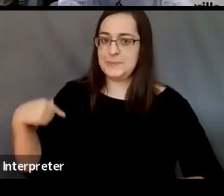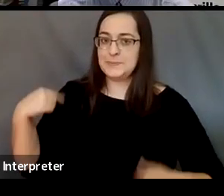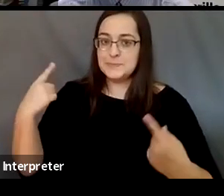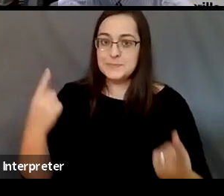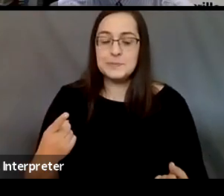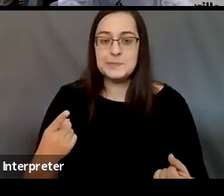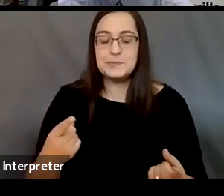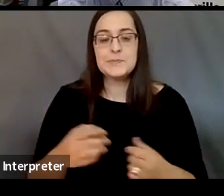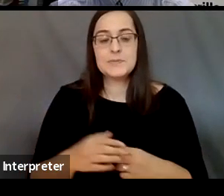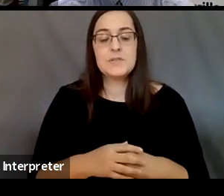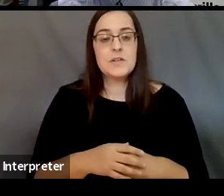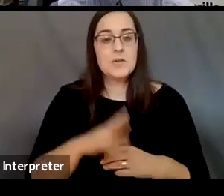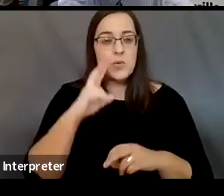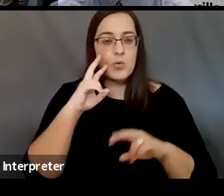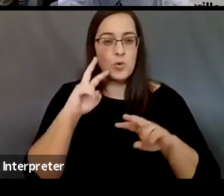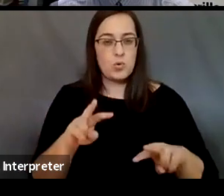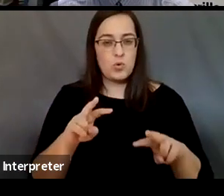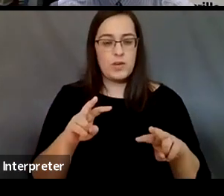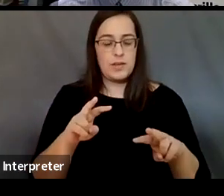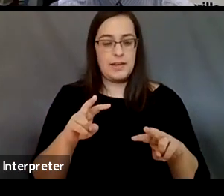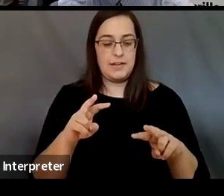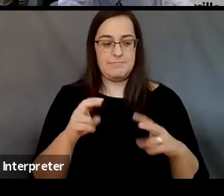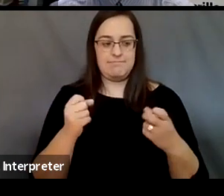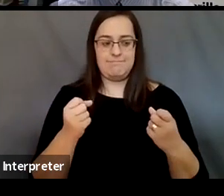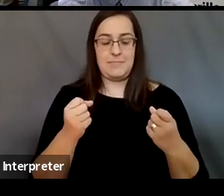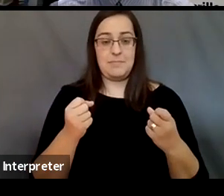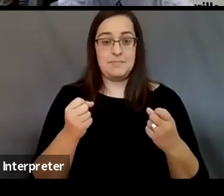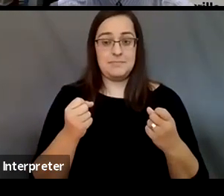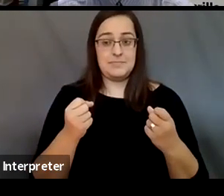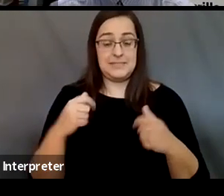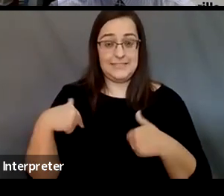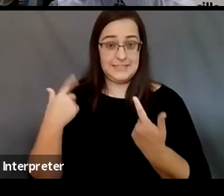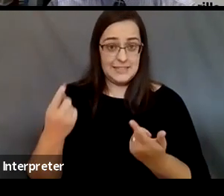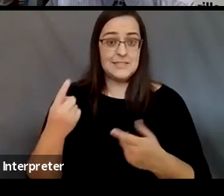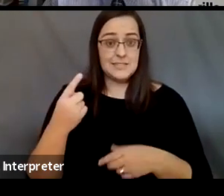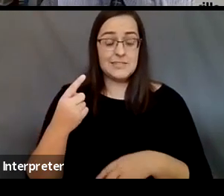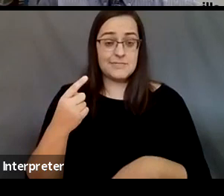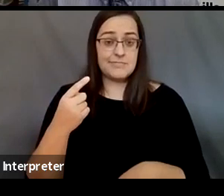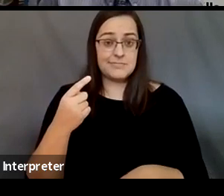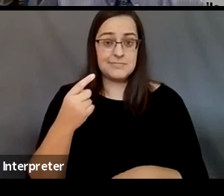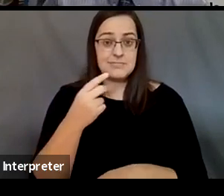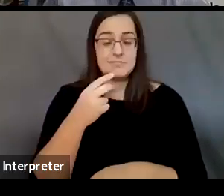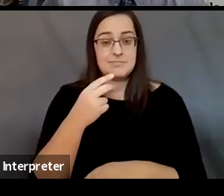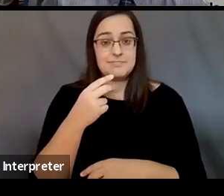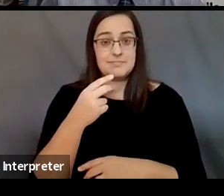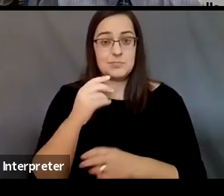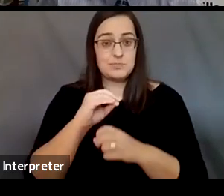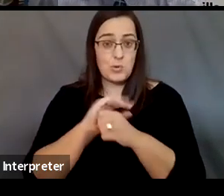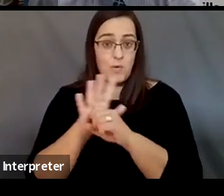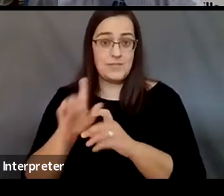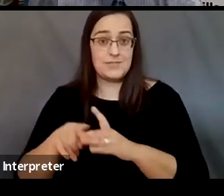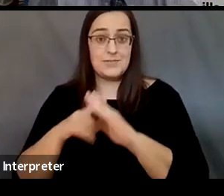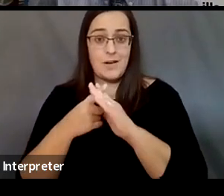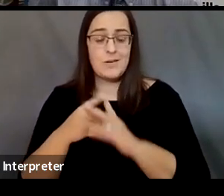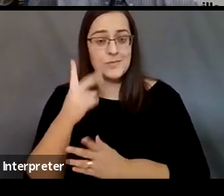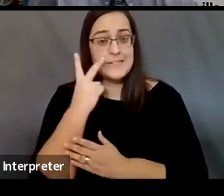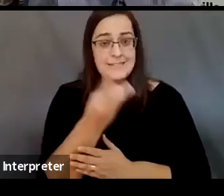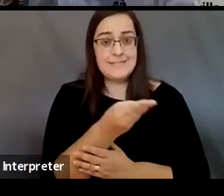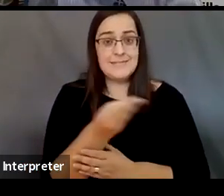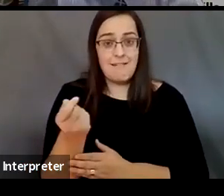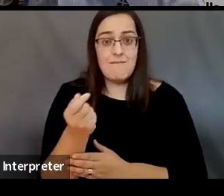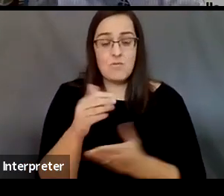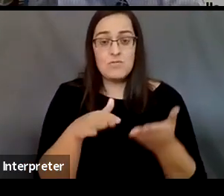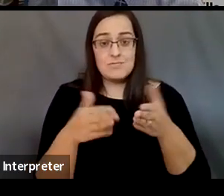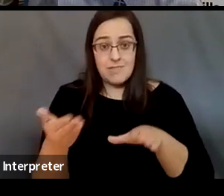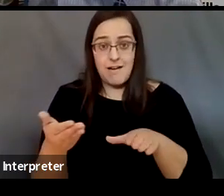at a significant number of patients since the outset of the pandemic that have died, and those that are hospitalized.